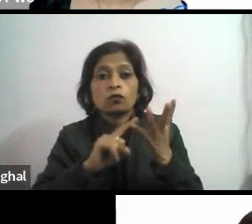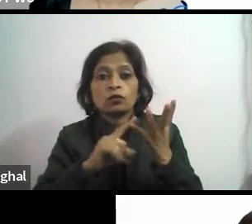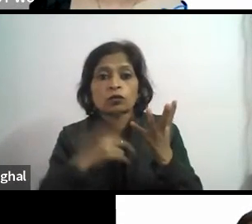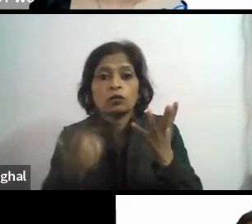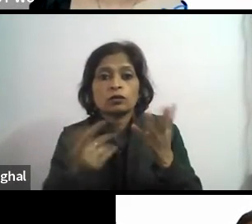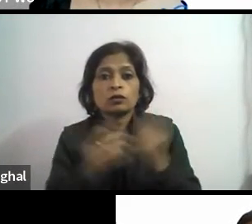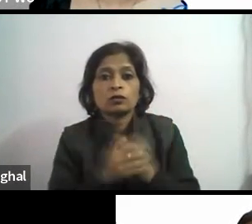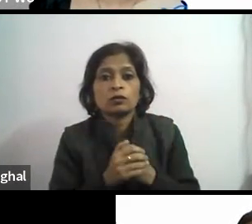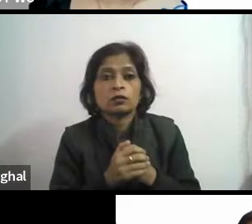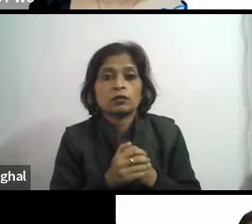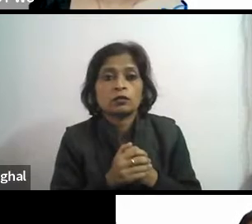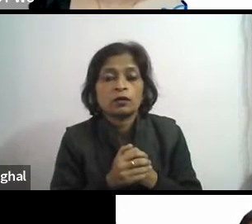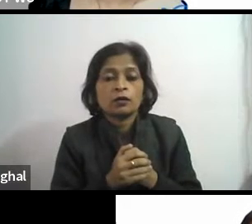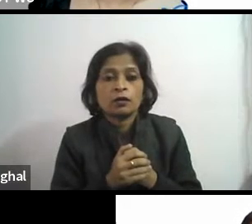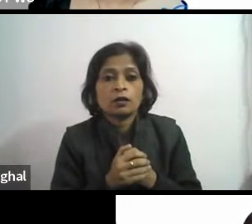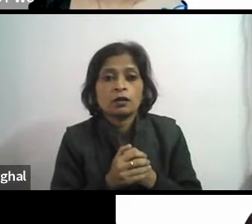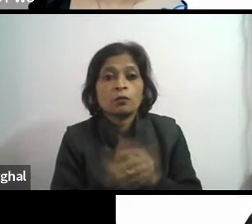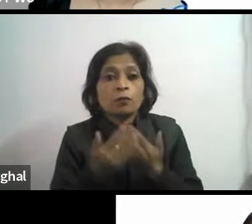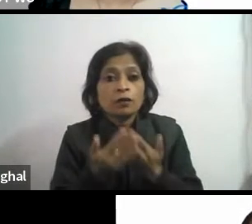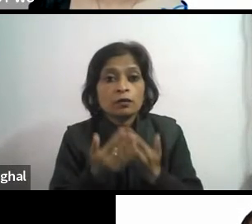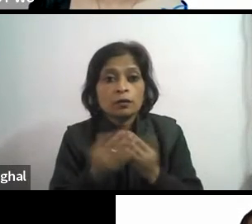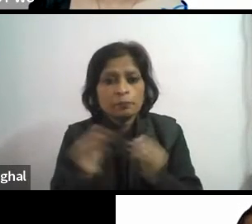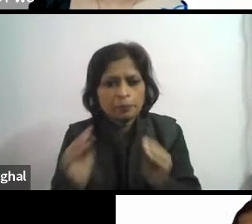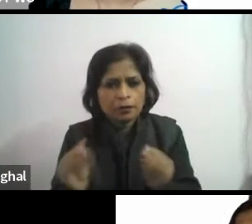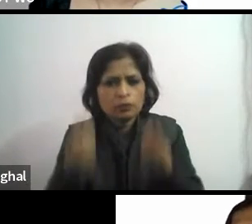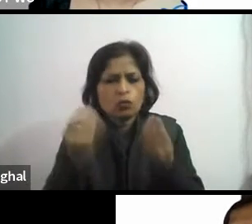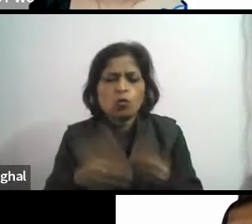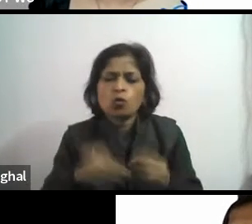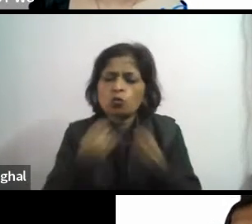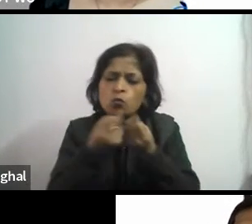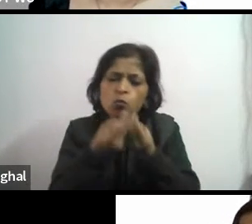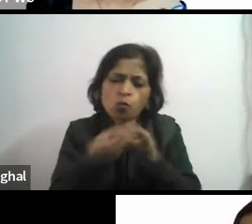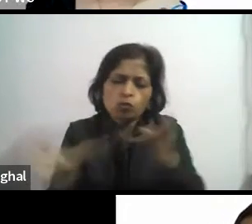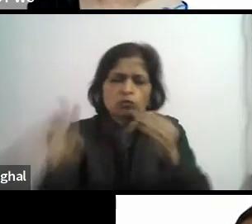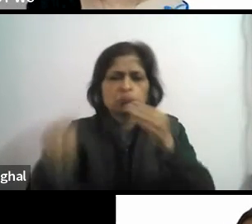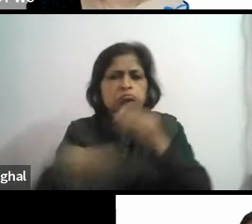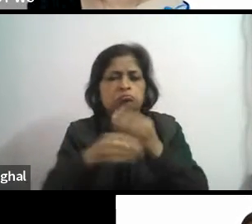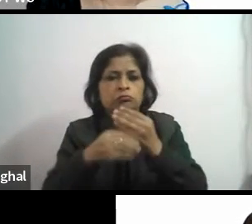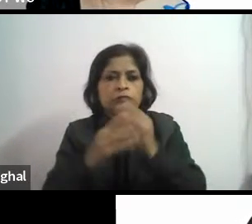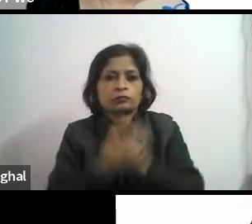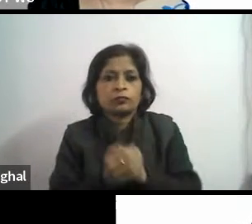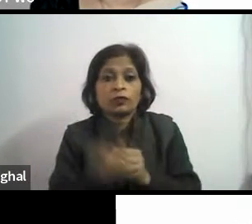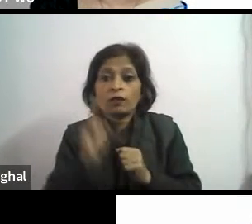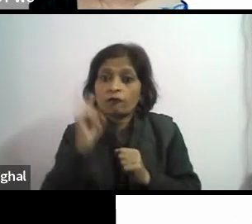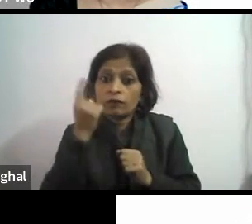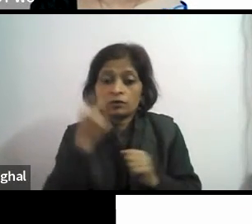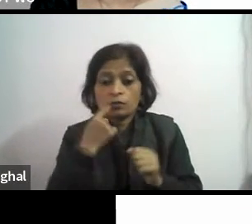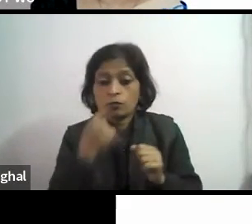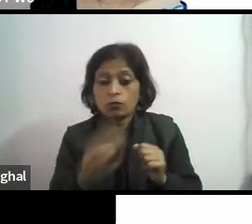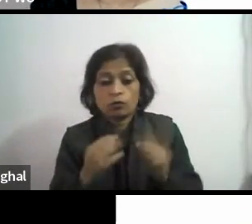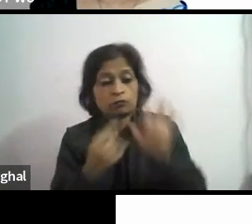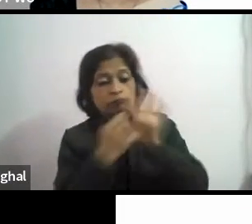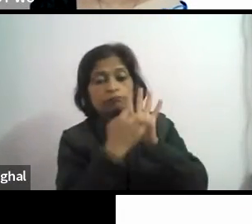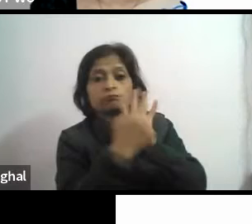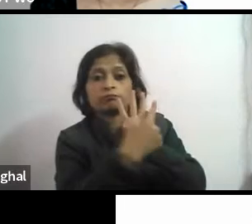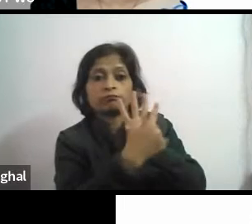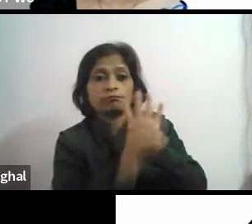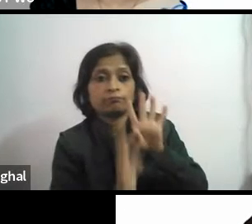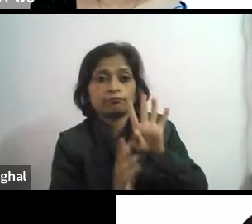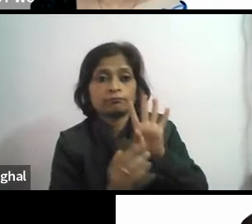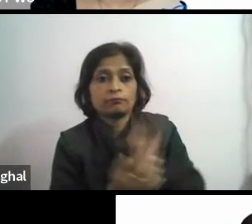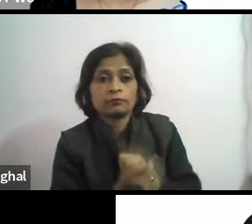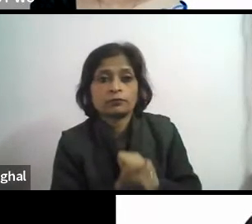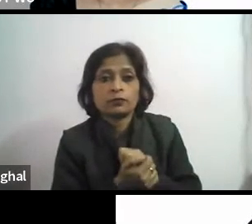blended education. It talks about many more things, but first I would talk about four things, because